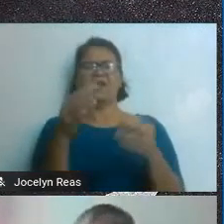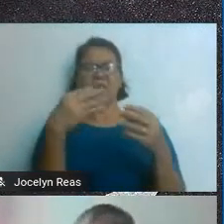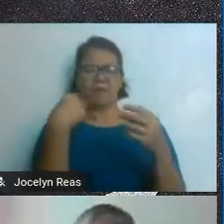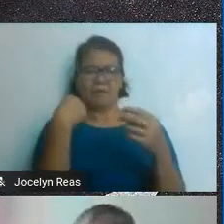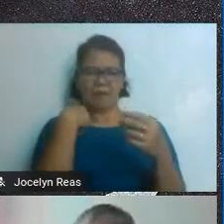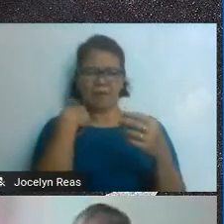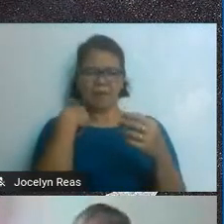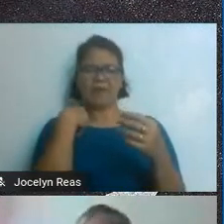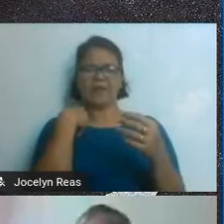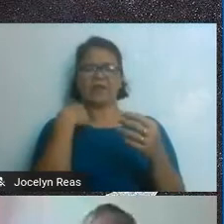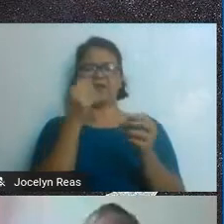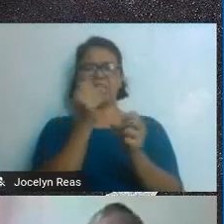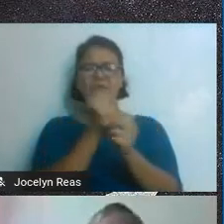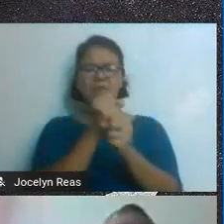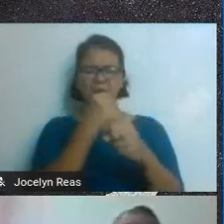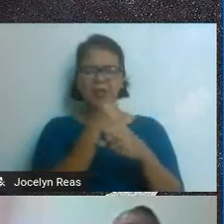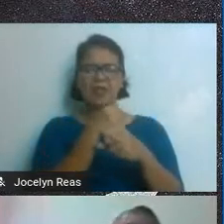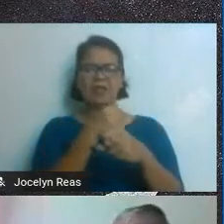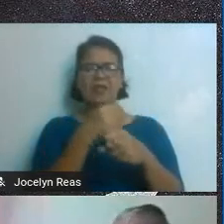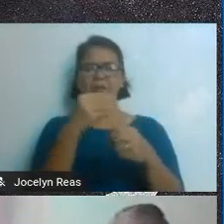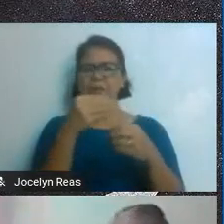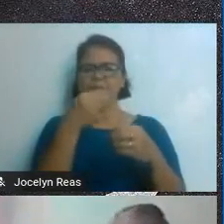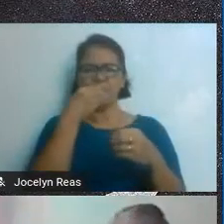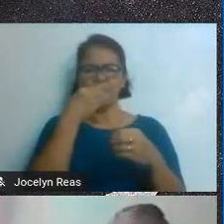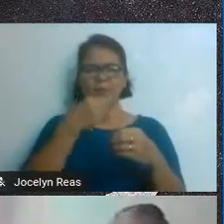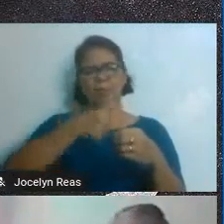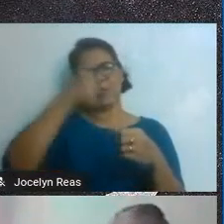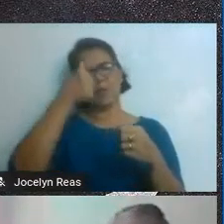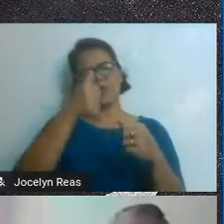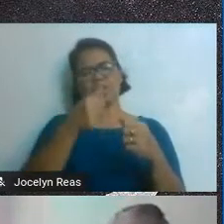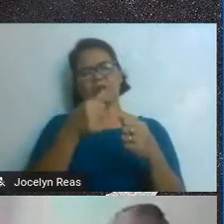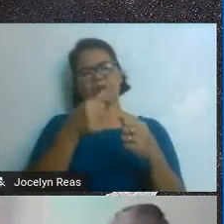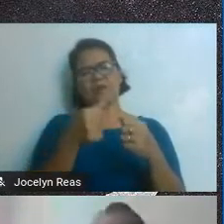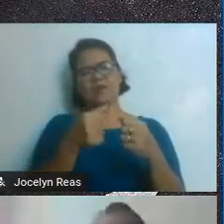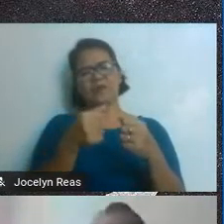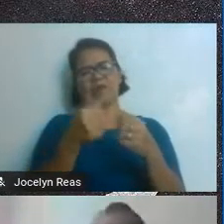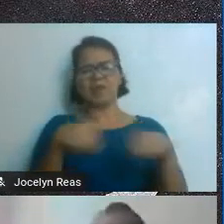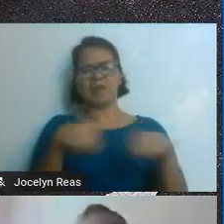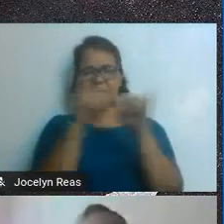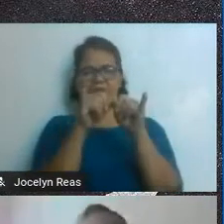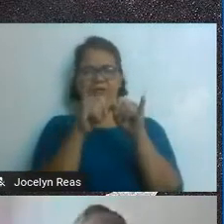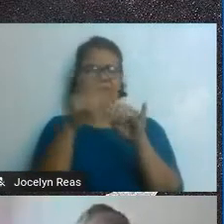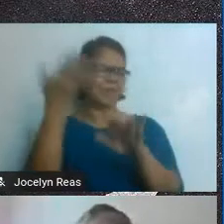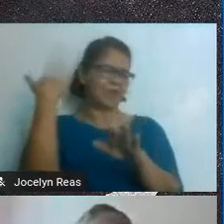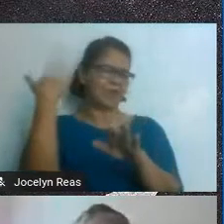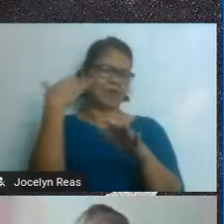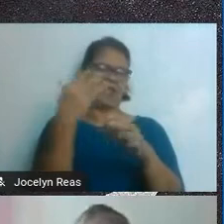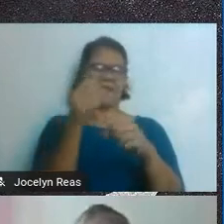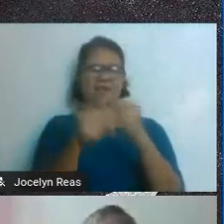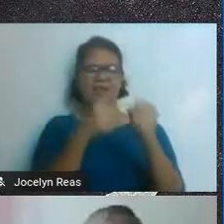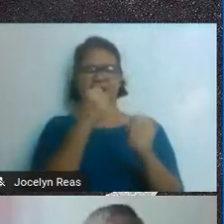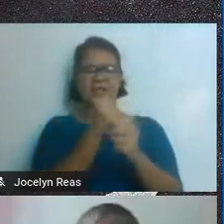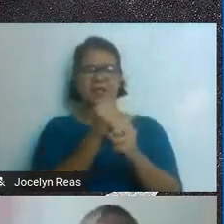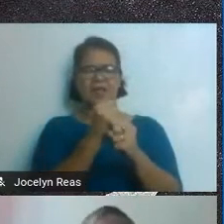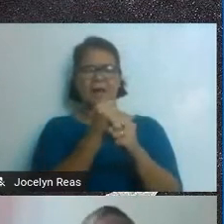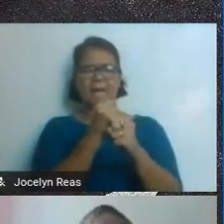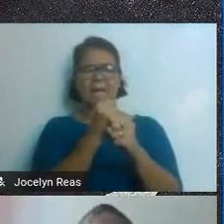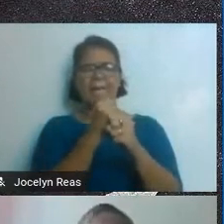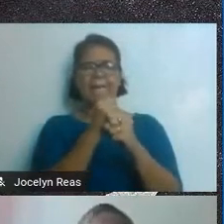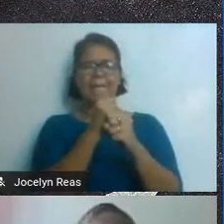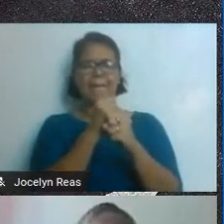the essential, the most essential one. And last year, as you know, as mentioned by ASDS